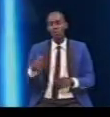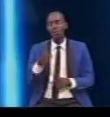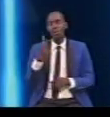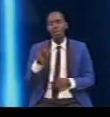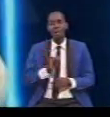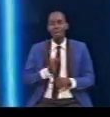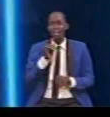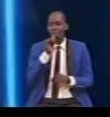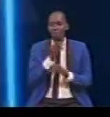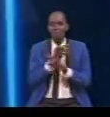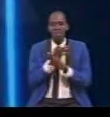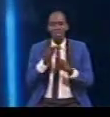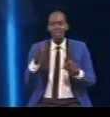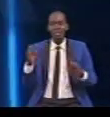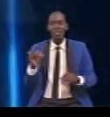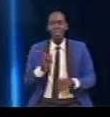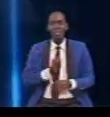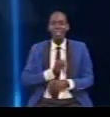one.